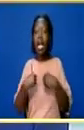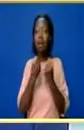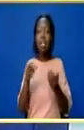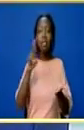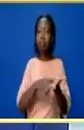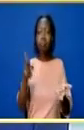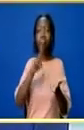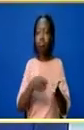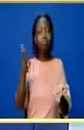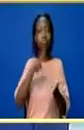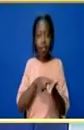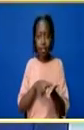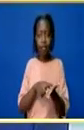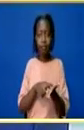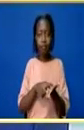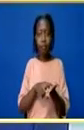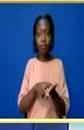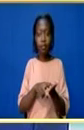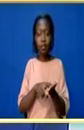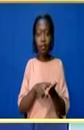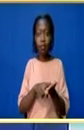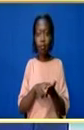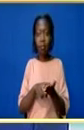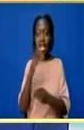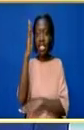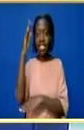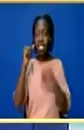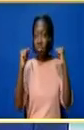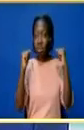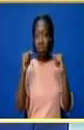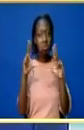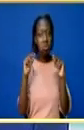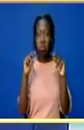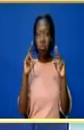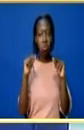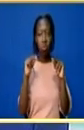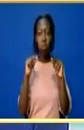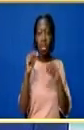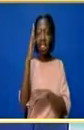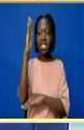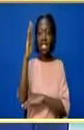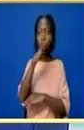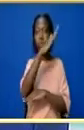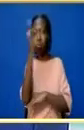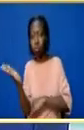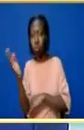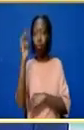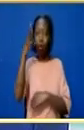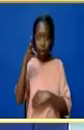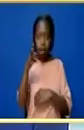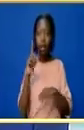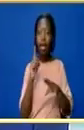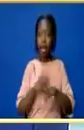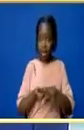again, two more times. Will the plant, will the tree be strong enough? No, it will fall. It is going to fall off. It's going to fall. So when we talk about